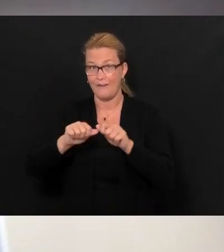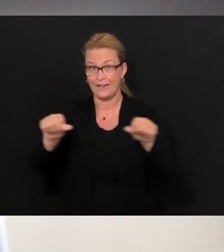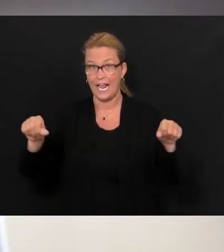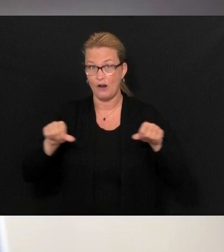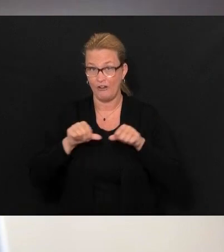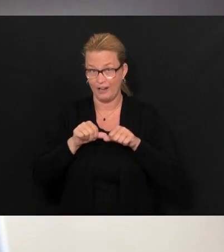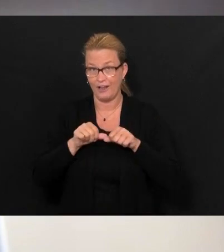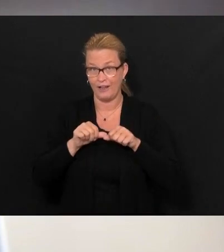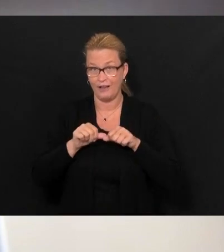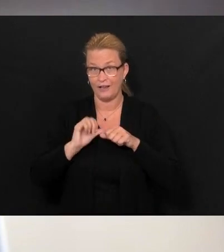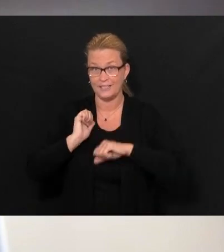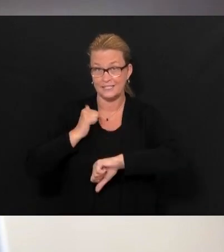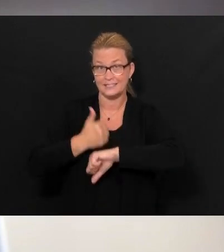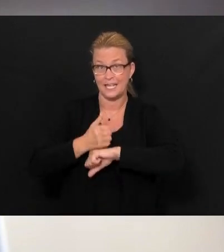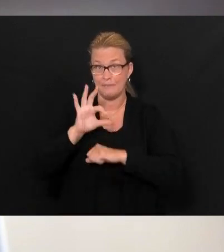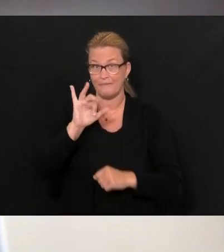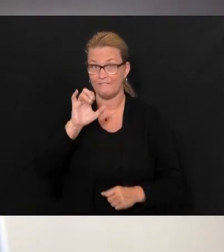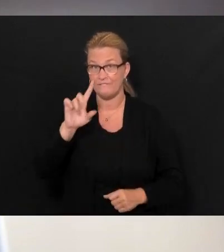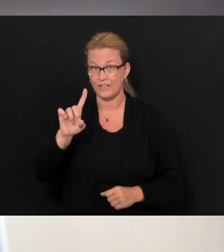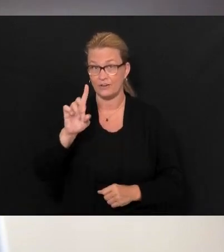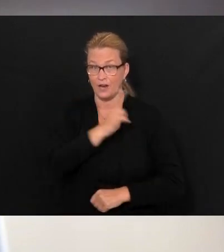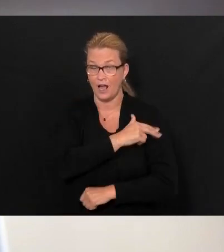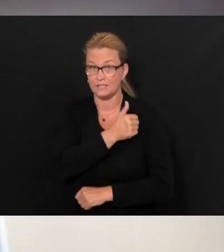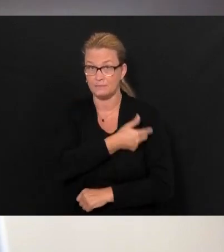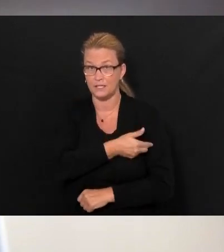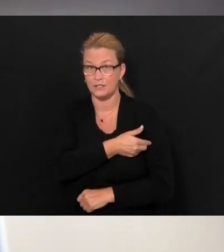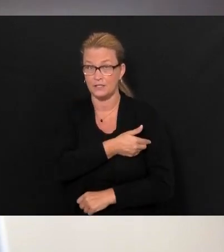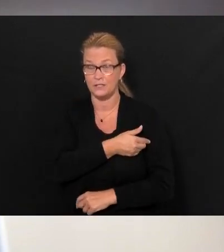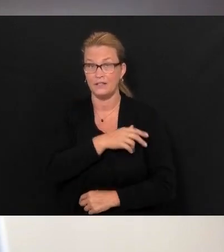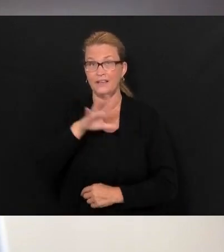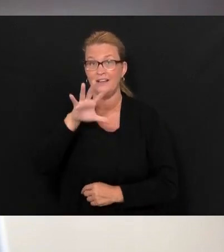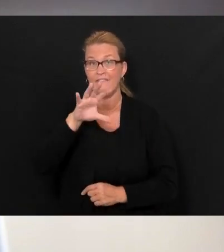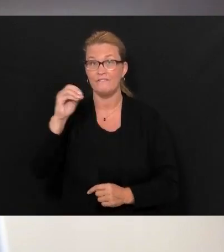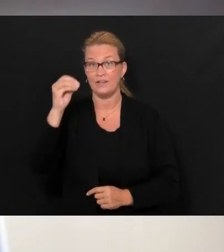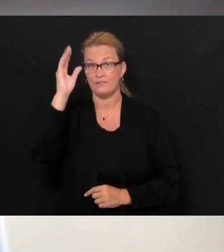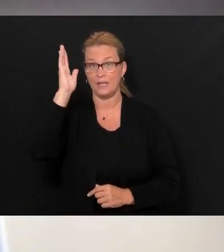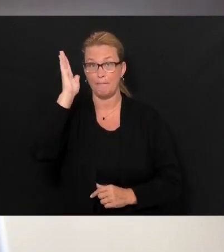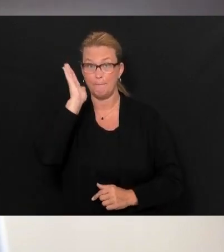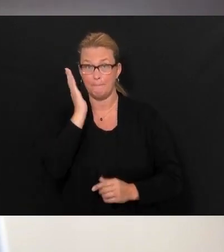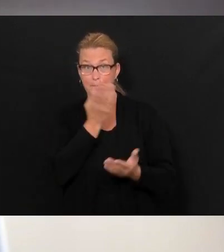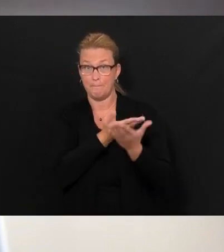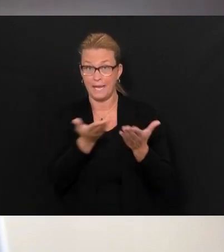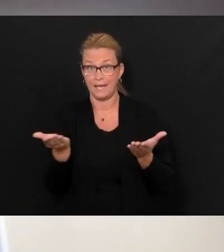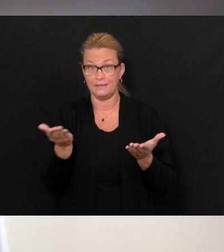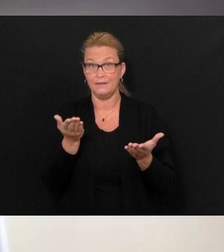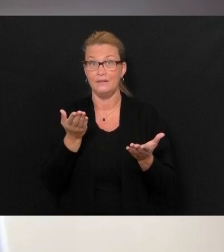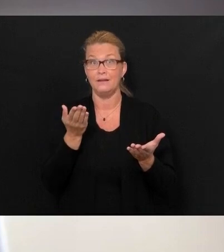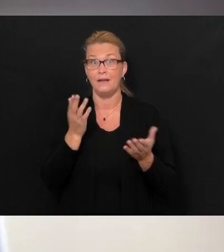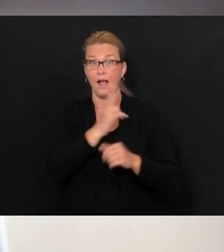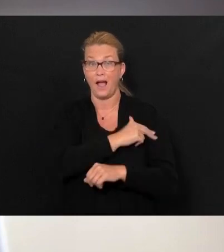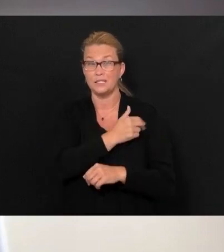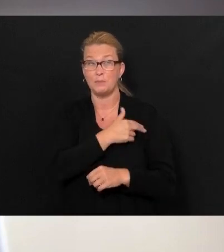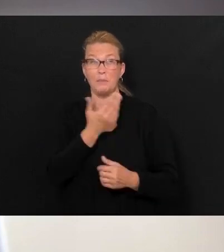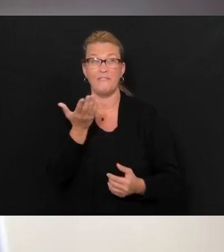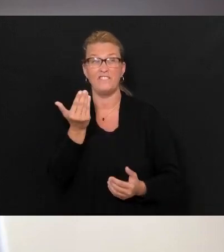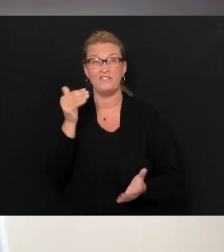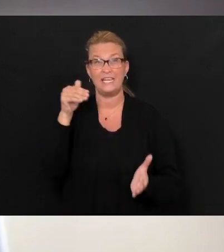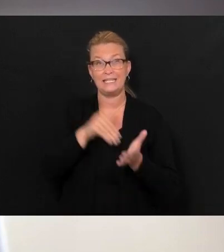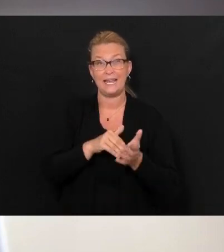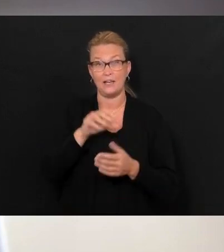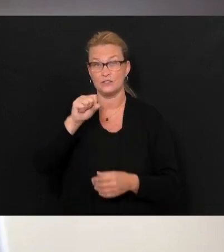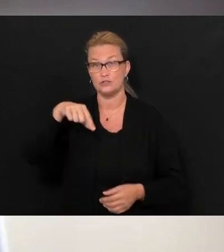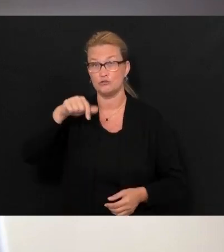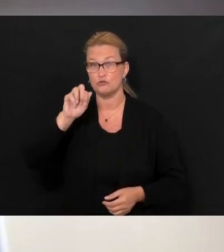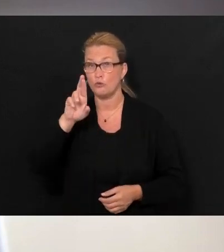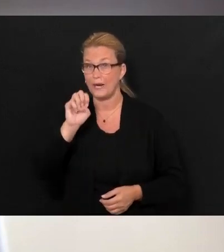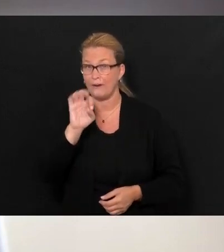field hospital. A 15,000 or 50 bed hospital would require about 15,000 square feet.